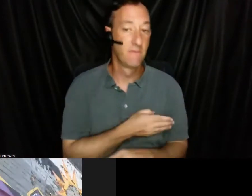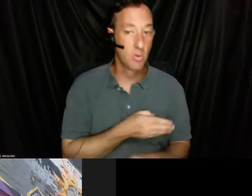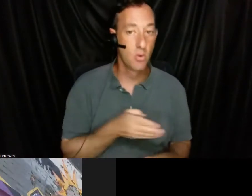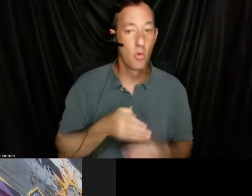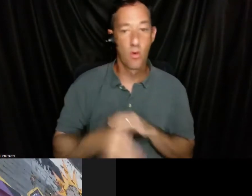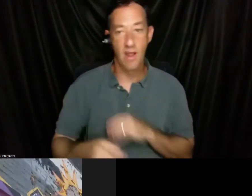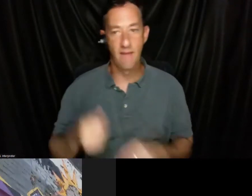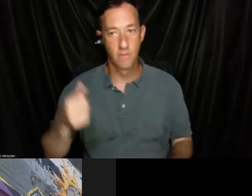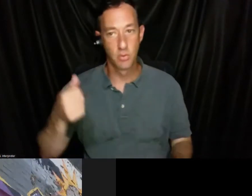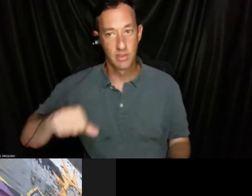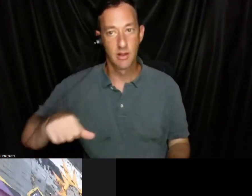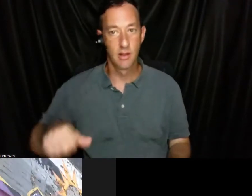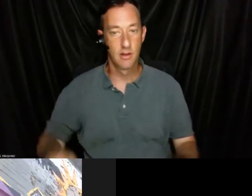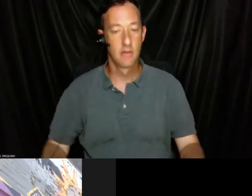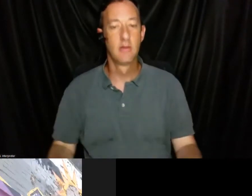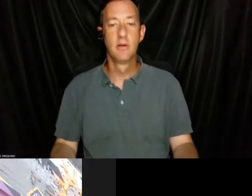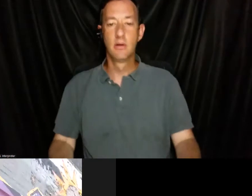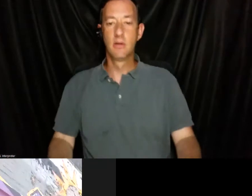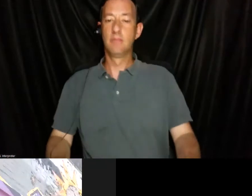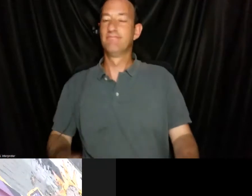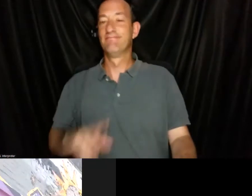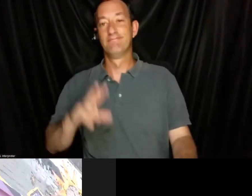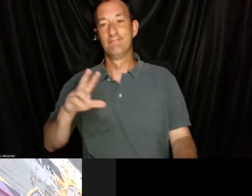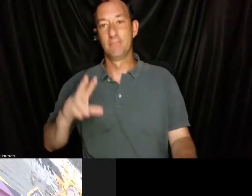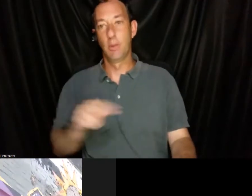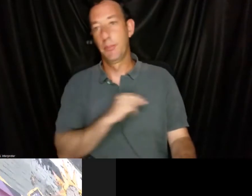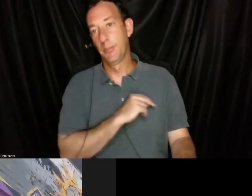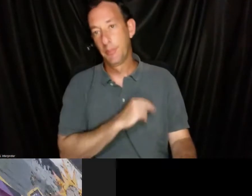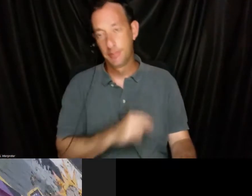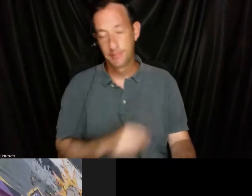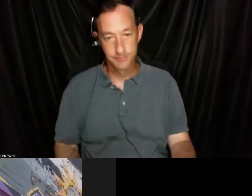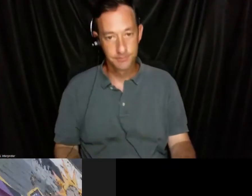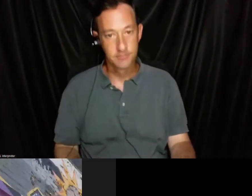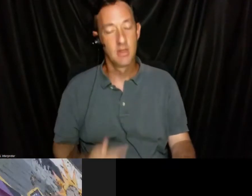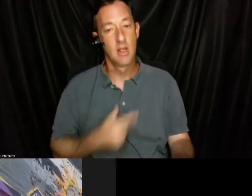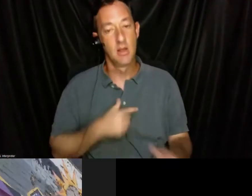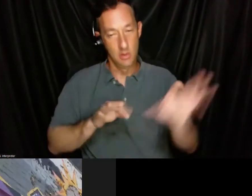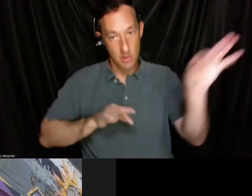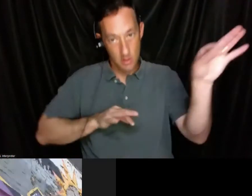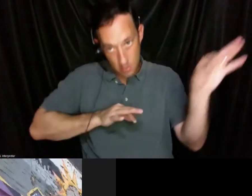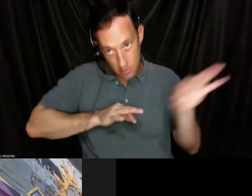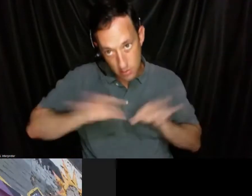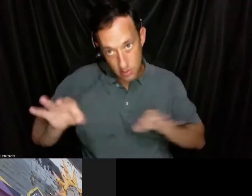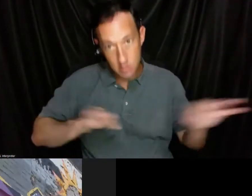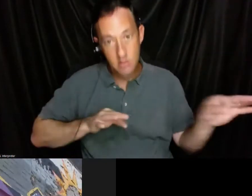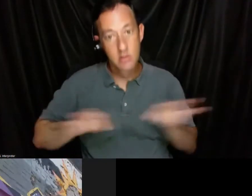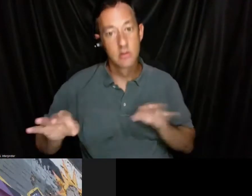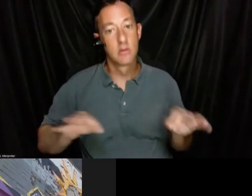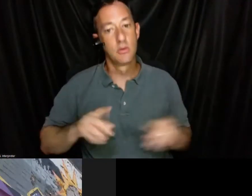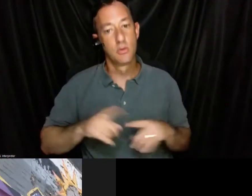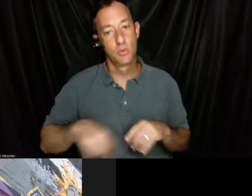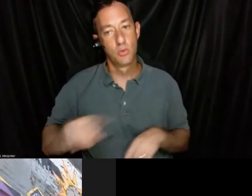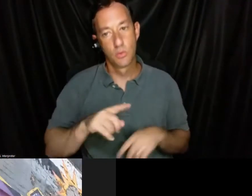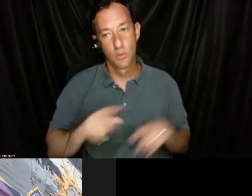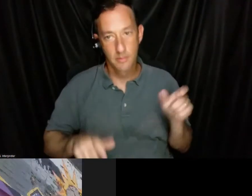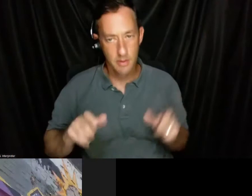were denied? Absolutely not. I was explaining to the people while I was, I told them, I said,